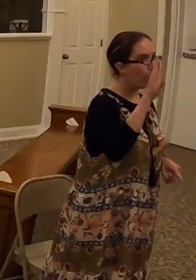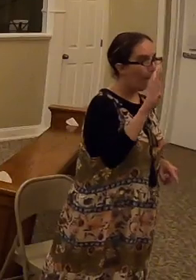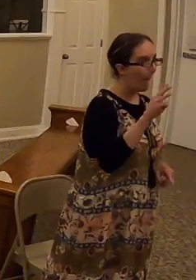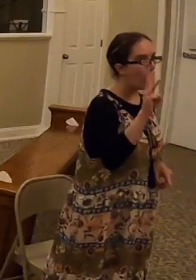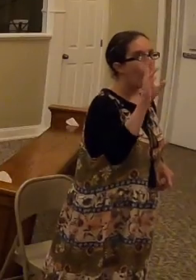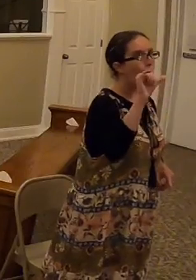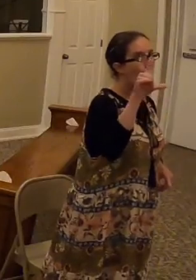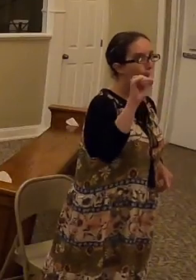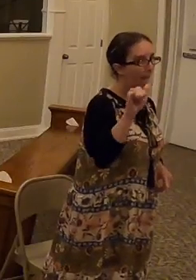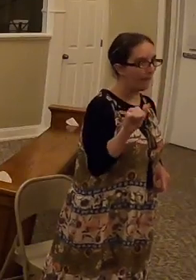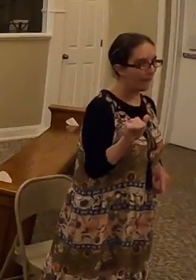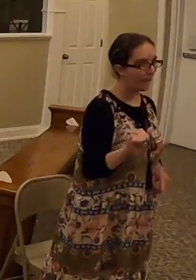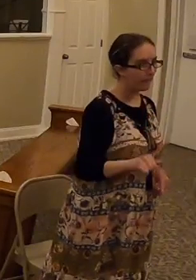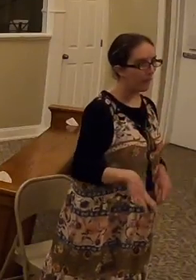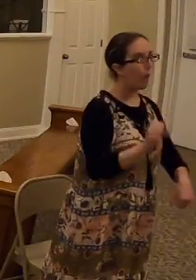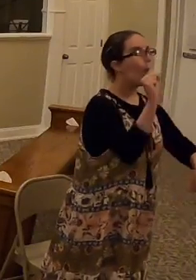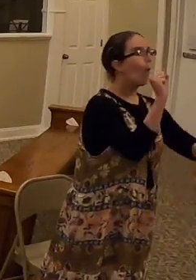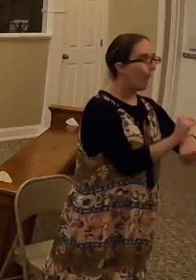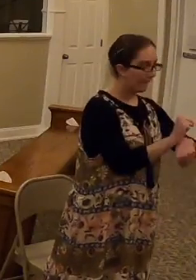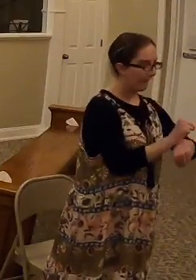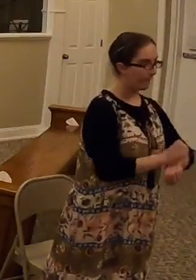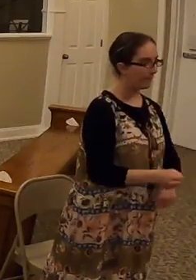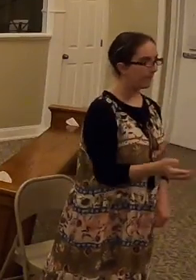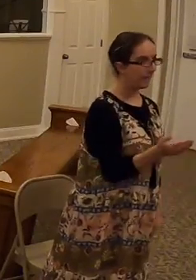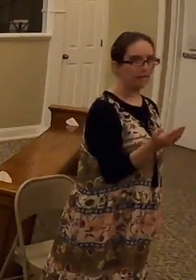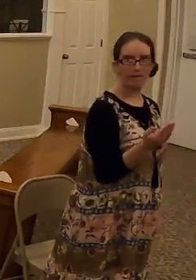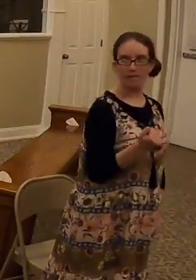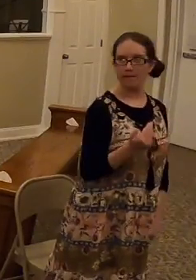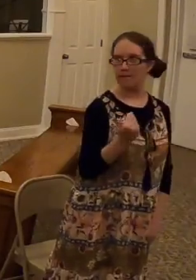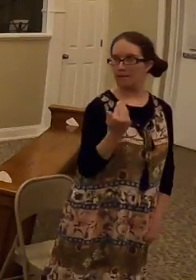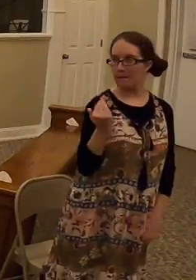Raleigh. You're working. I'm coming quick.